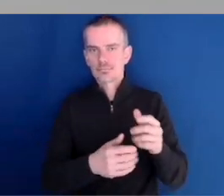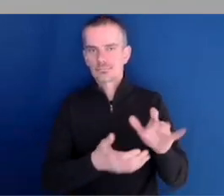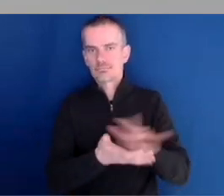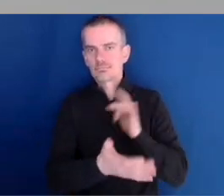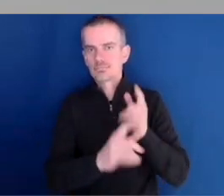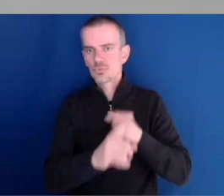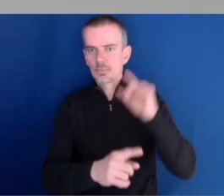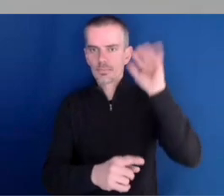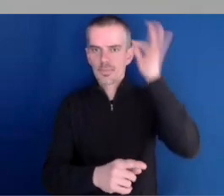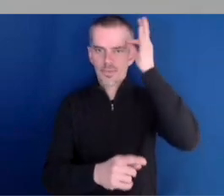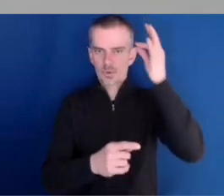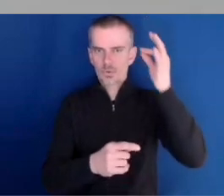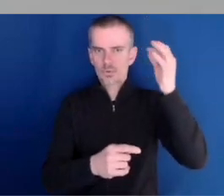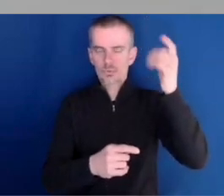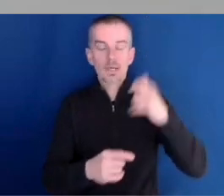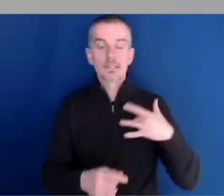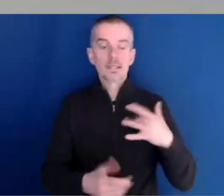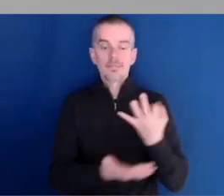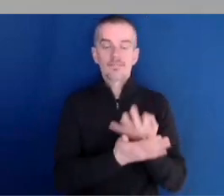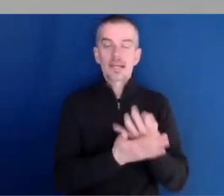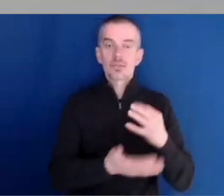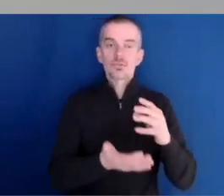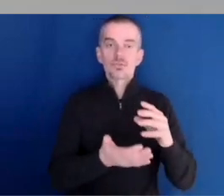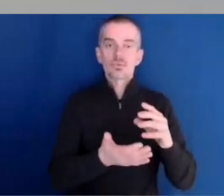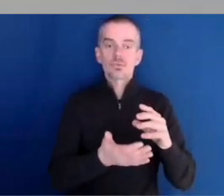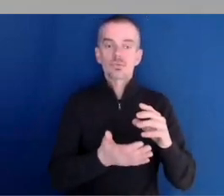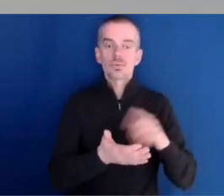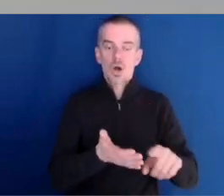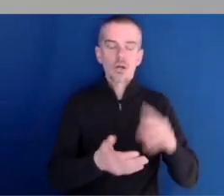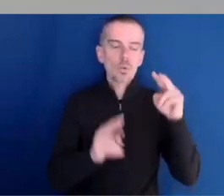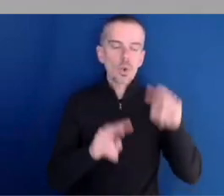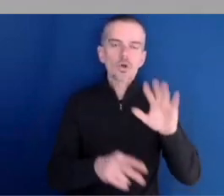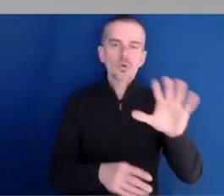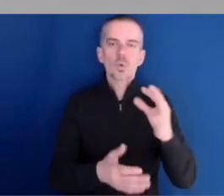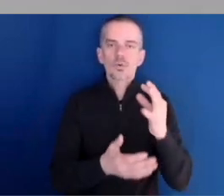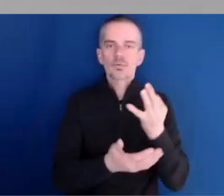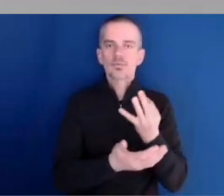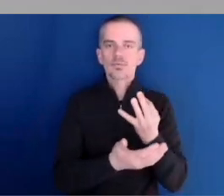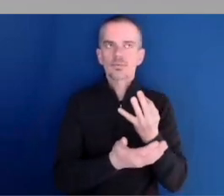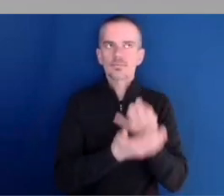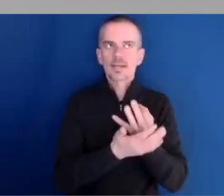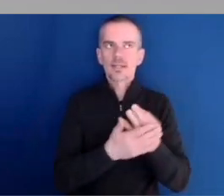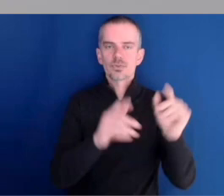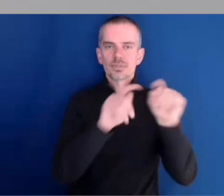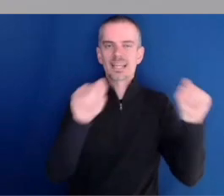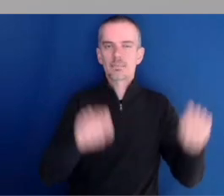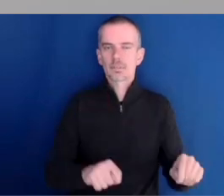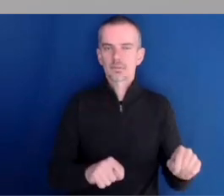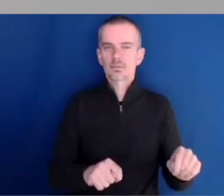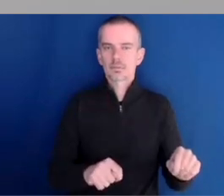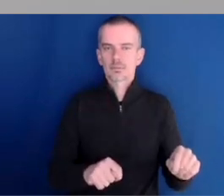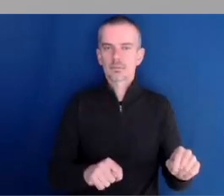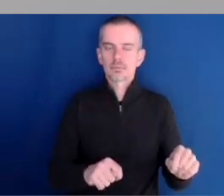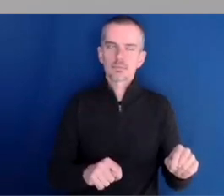if financial audit is generally just going to be looking at your financial statements, um, they might be assessing kind of how